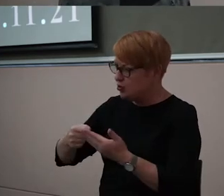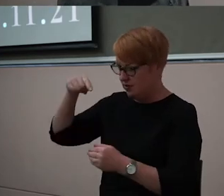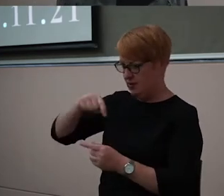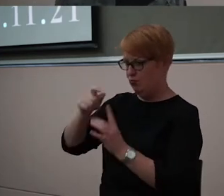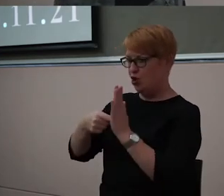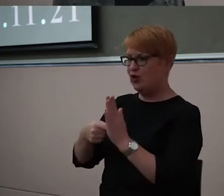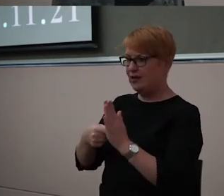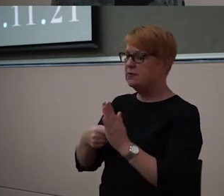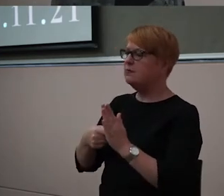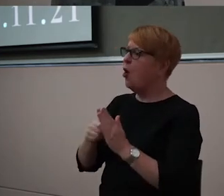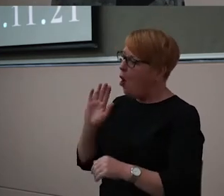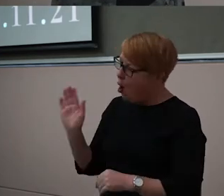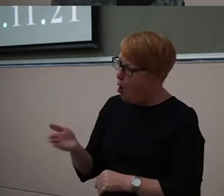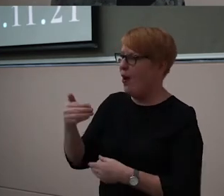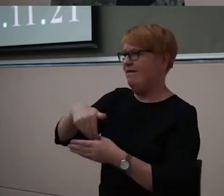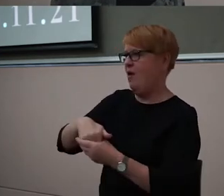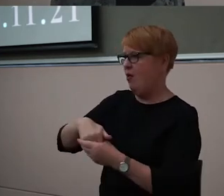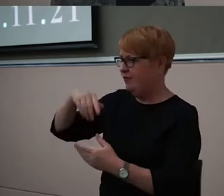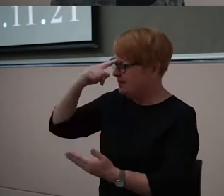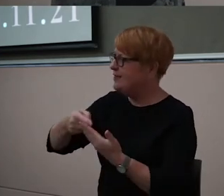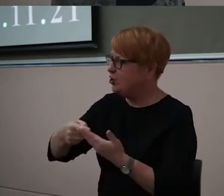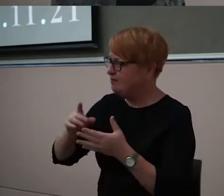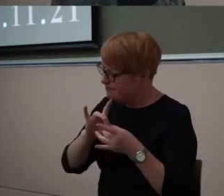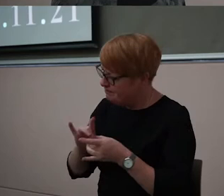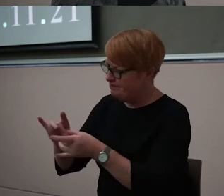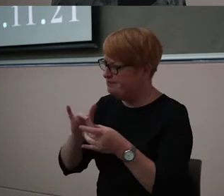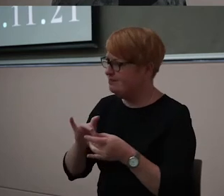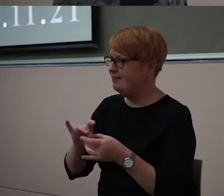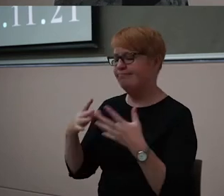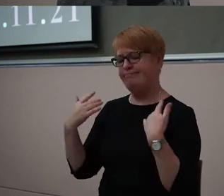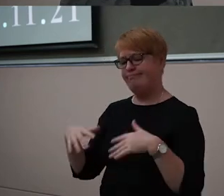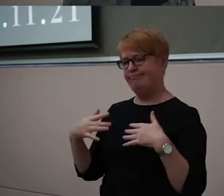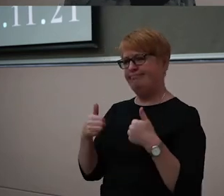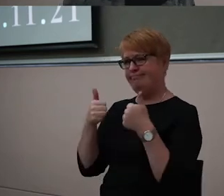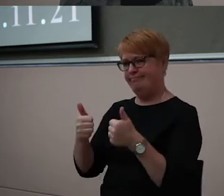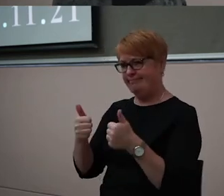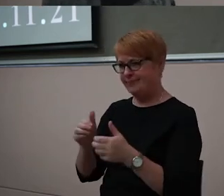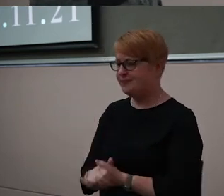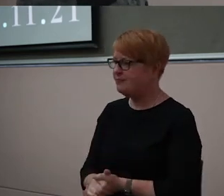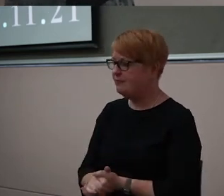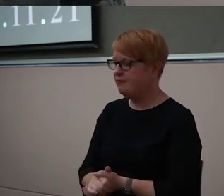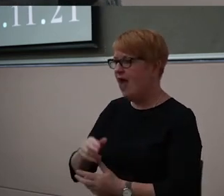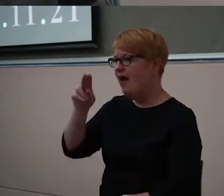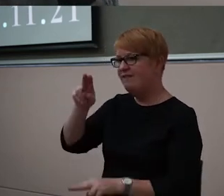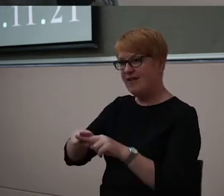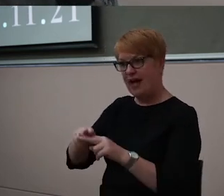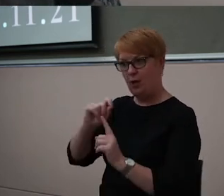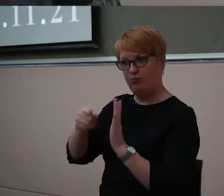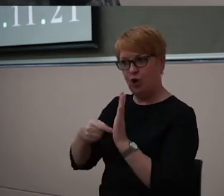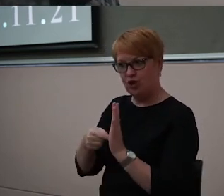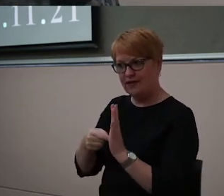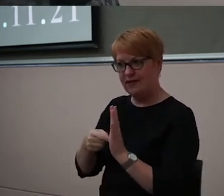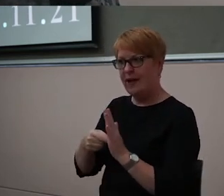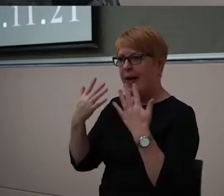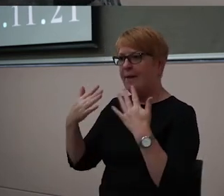collaborative, and that has been amazing to see. The final project I just wanted to mention briefly is we've been working with